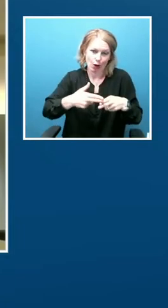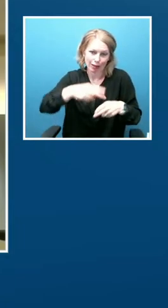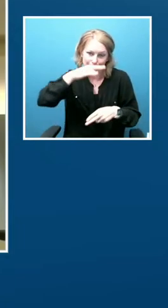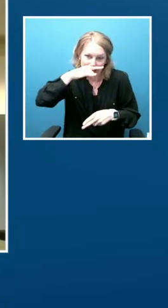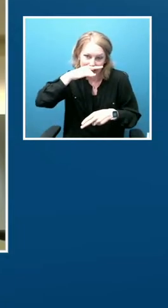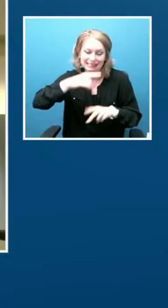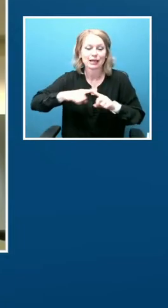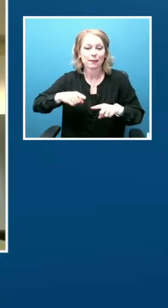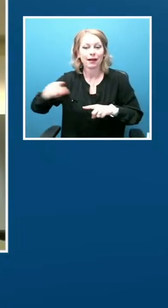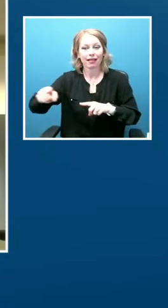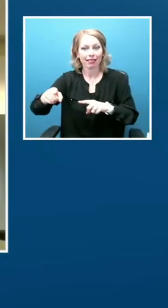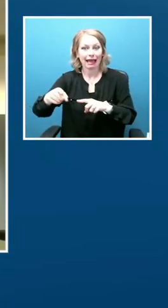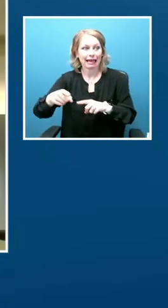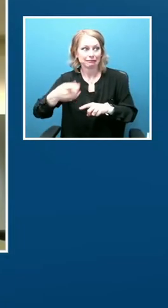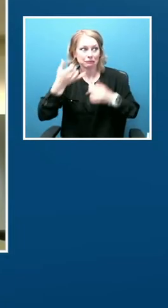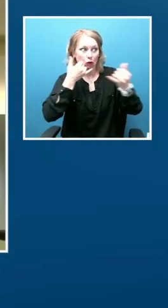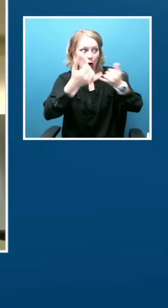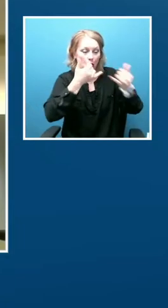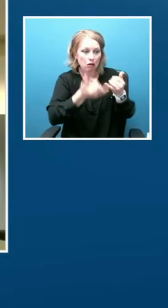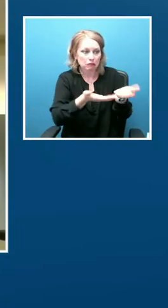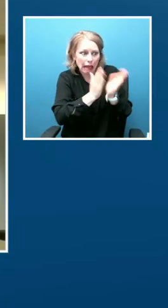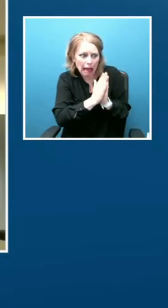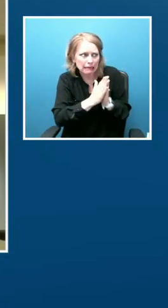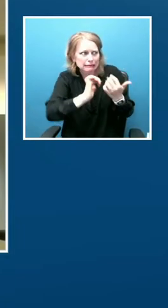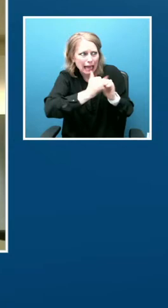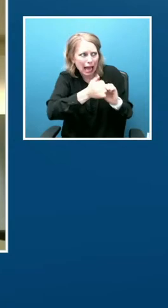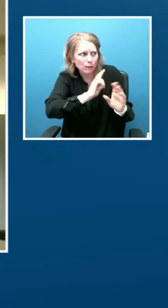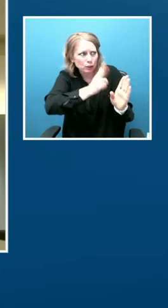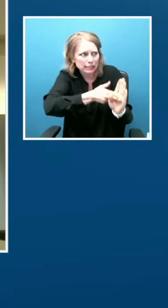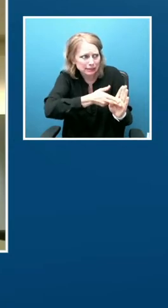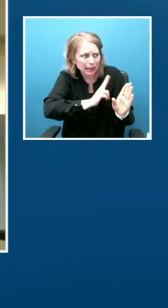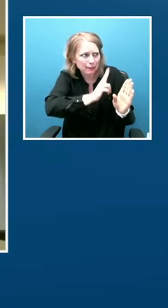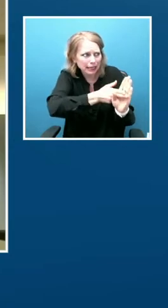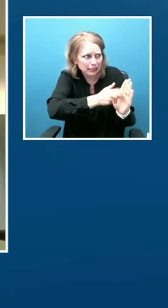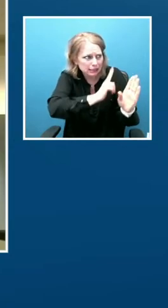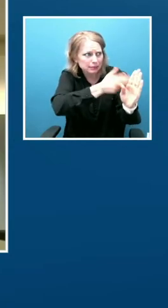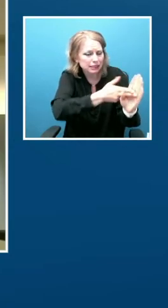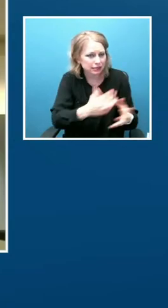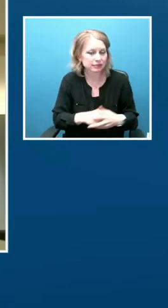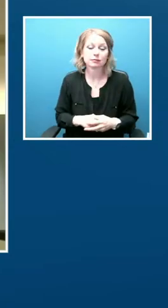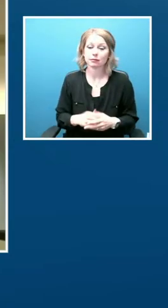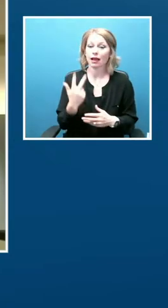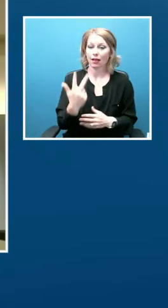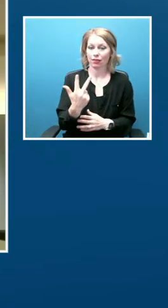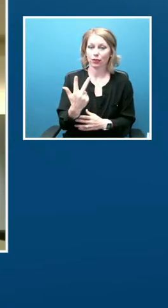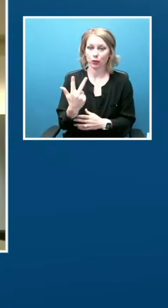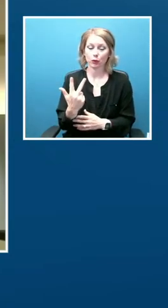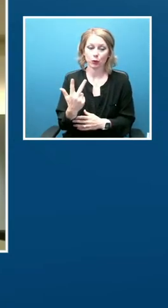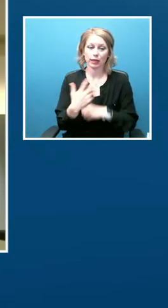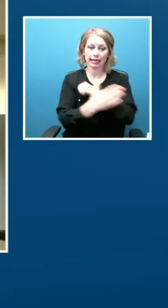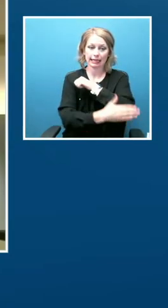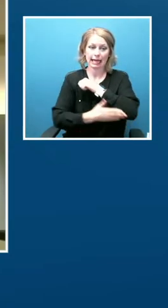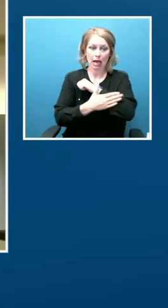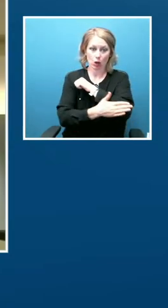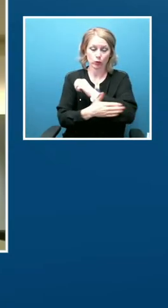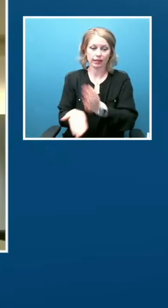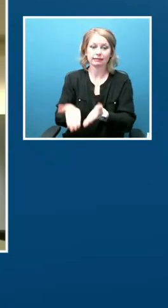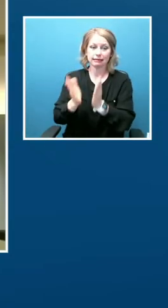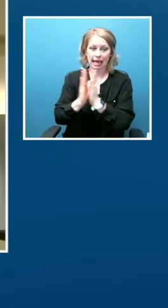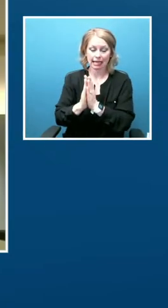in the party, and three counties have called for the resignation of Chair Biafor just in the last week.